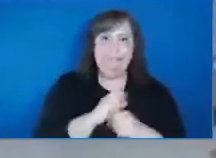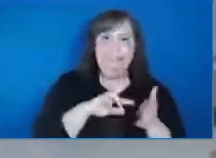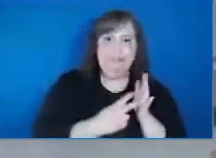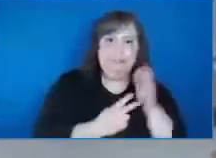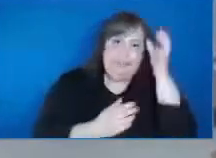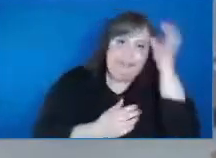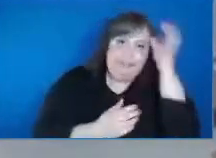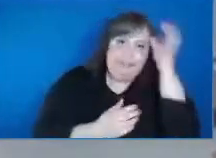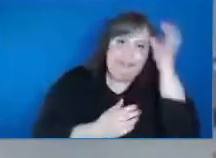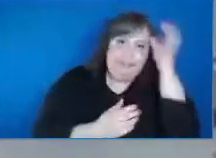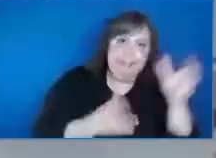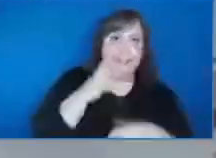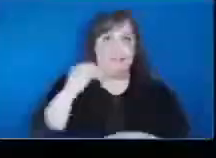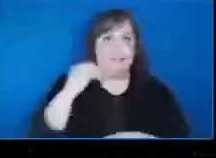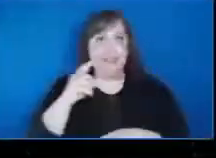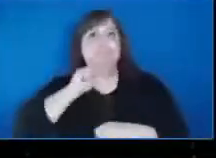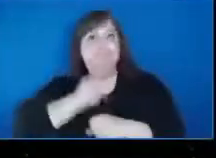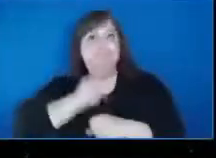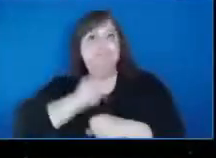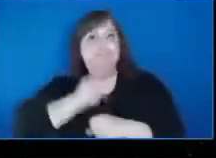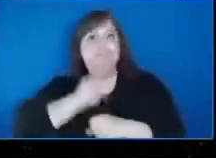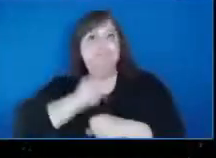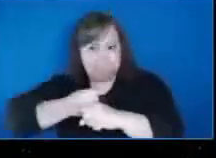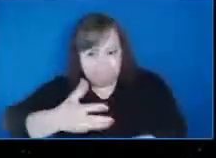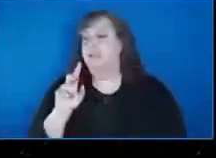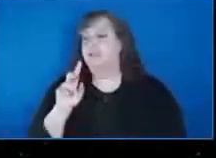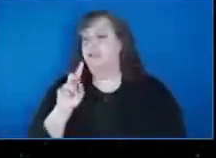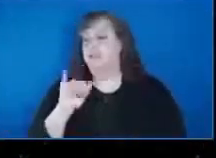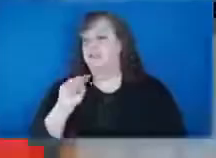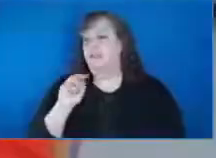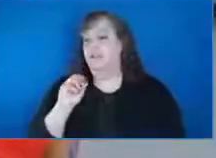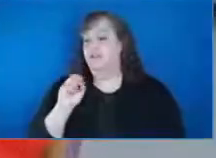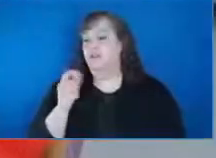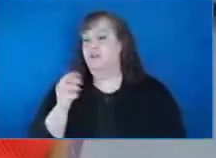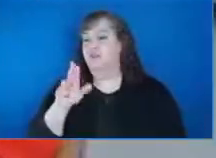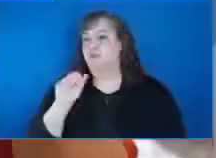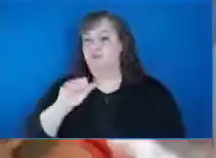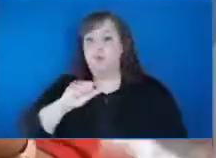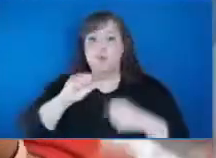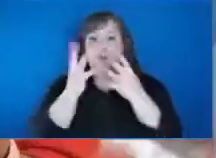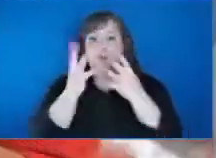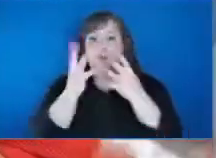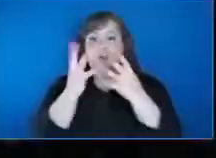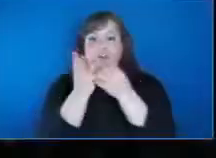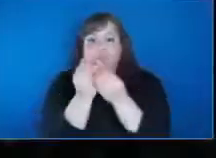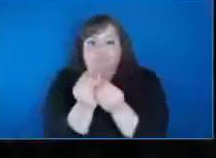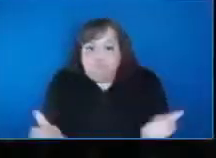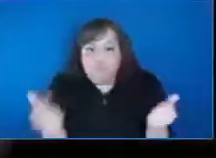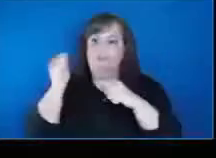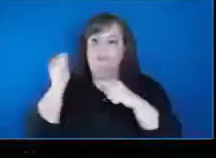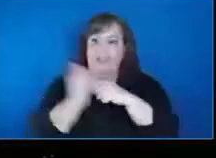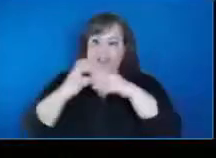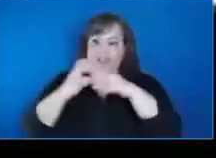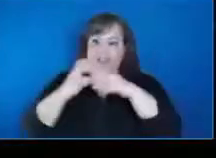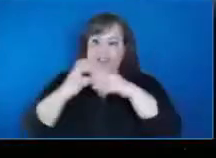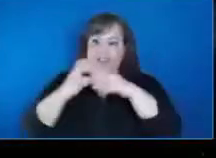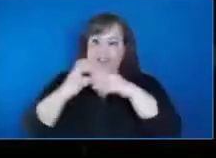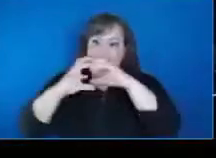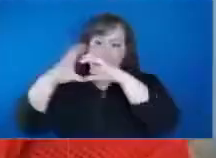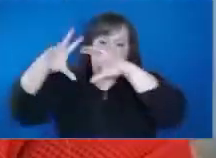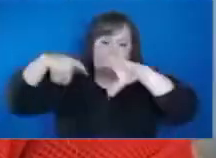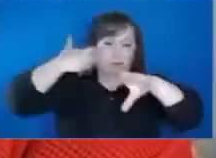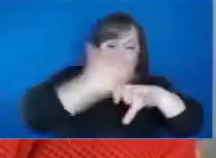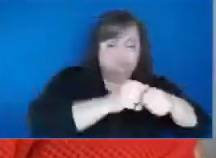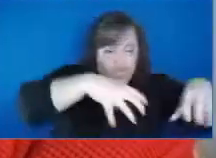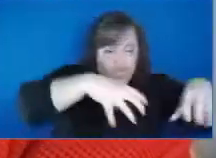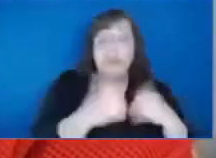The dinosaurs are made completely extinct by an asteroid impact so many years ago. Here we are. We can actually do something about it.